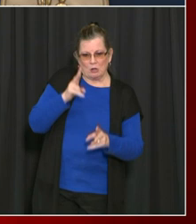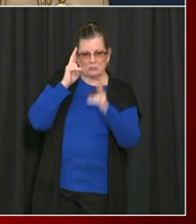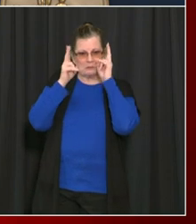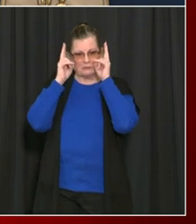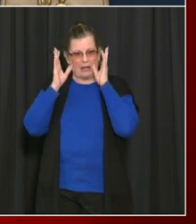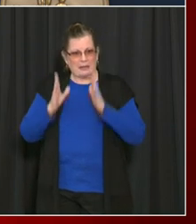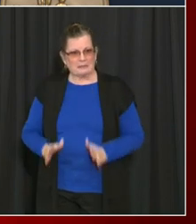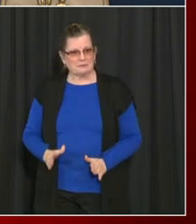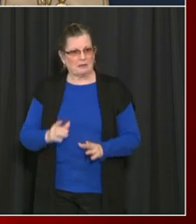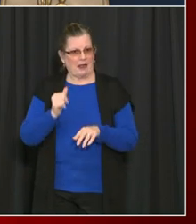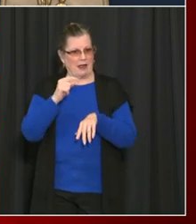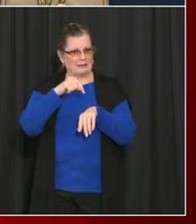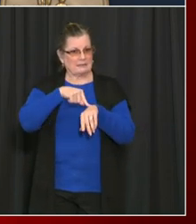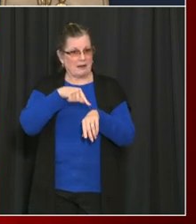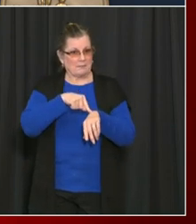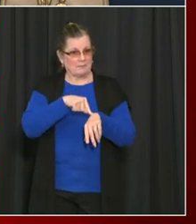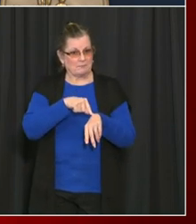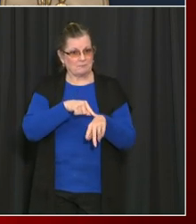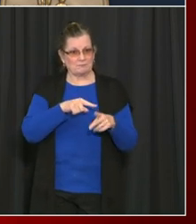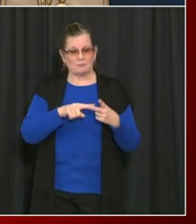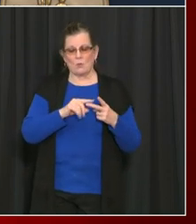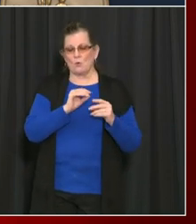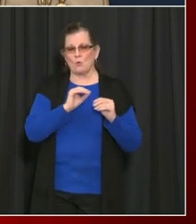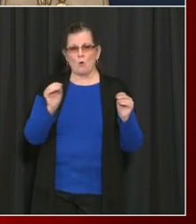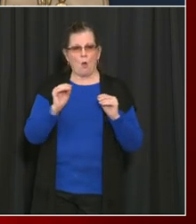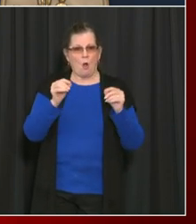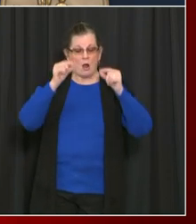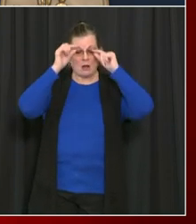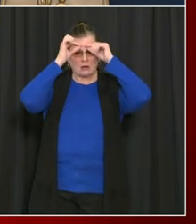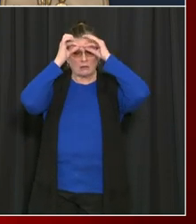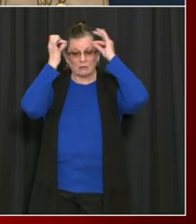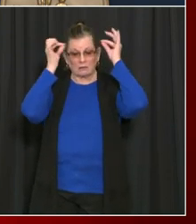waxing, threading, or nail care allowed.